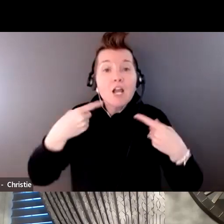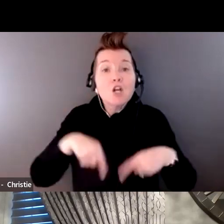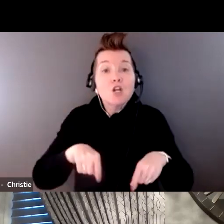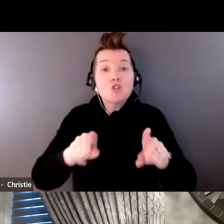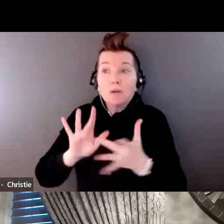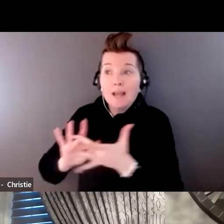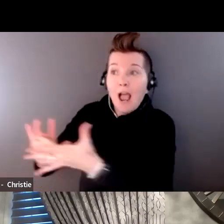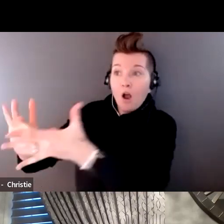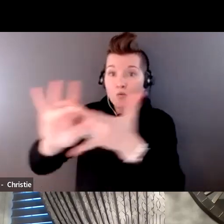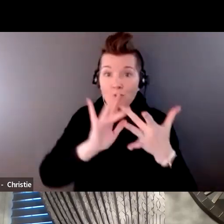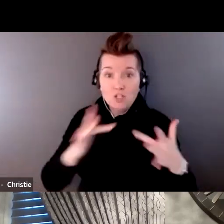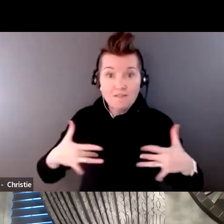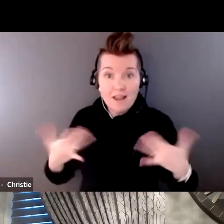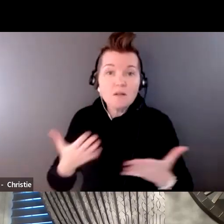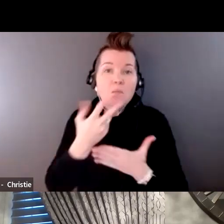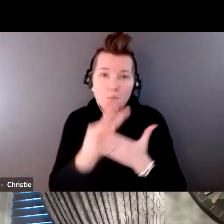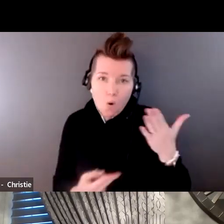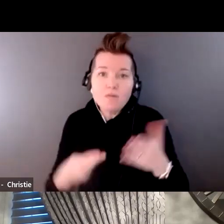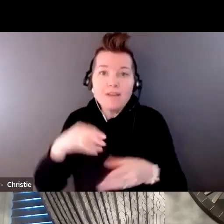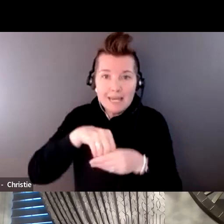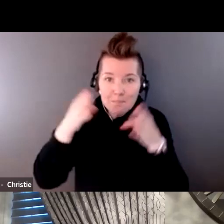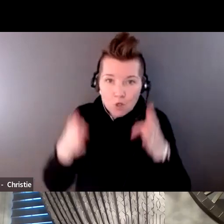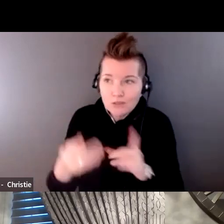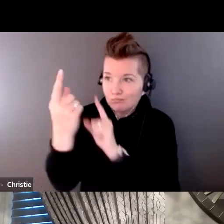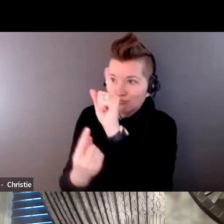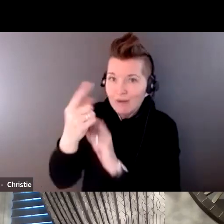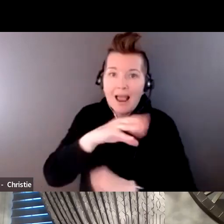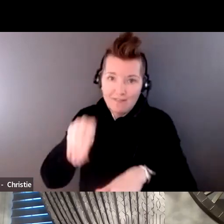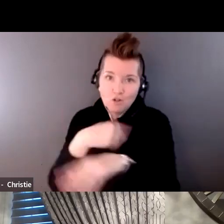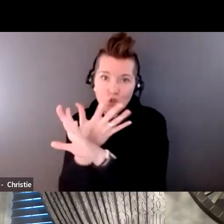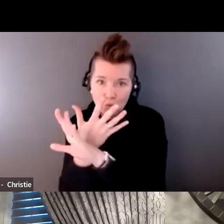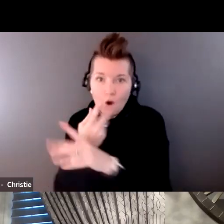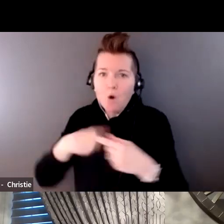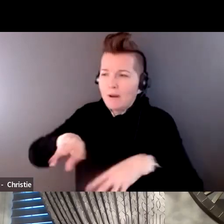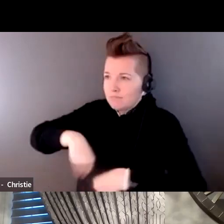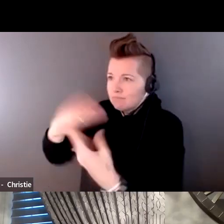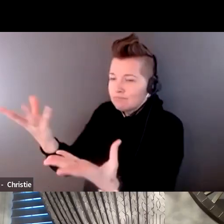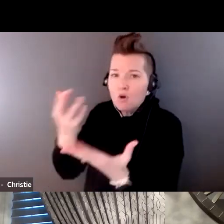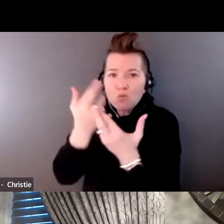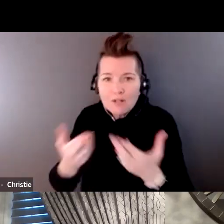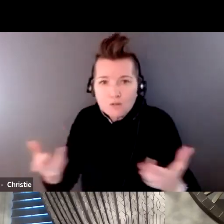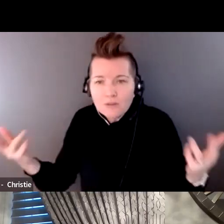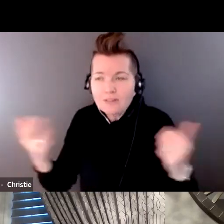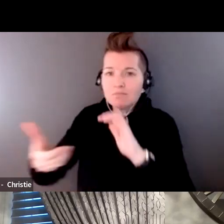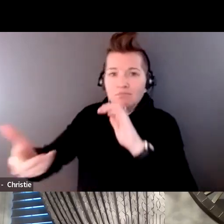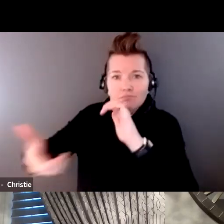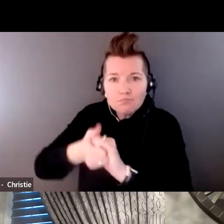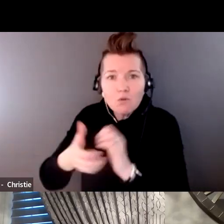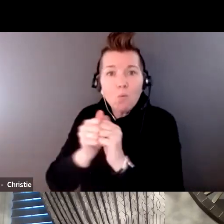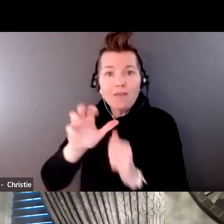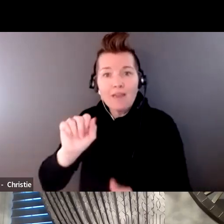both in person and virtual. We translated resources and partnerships with ethnic media outlets in